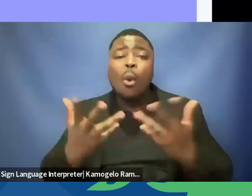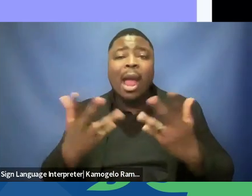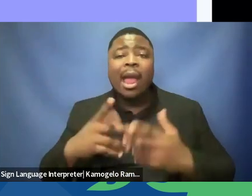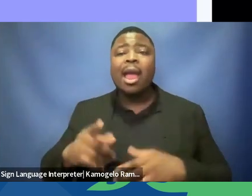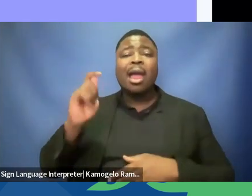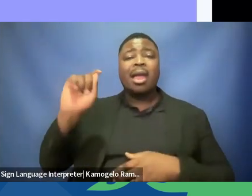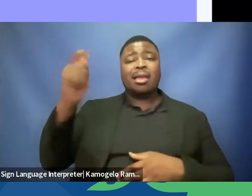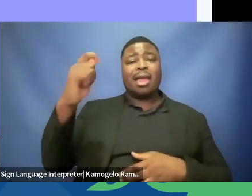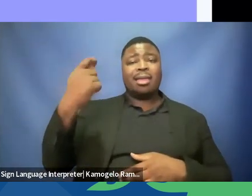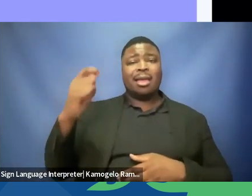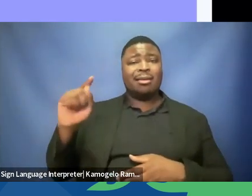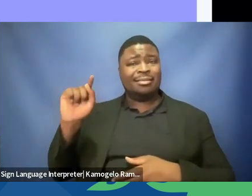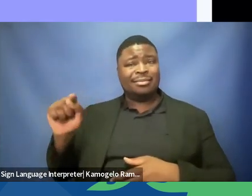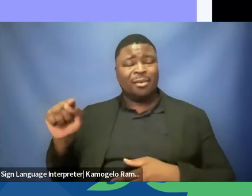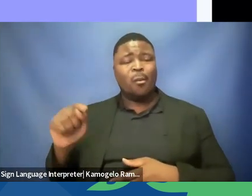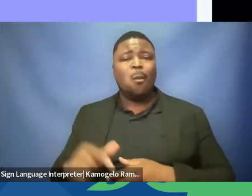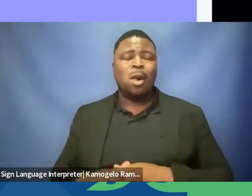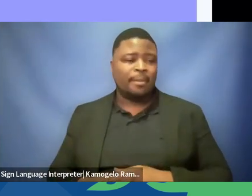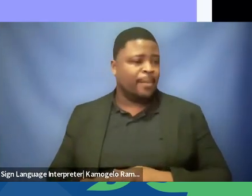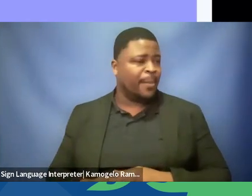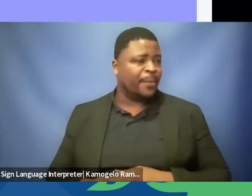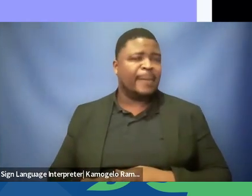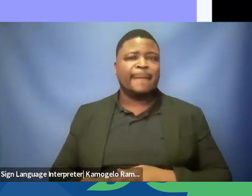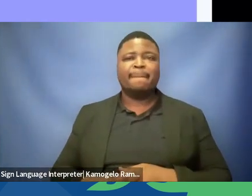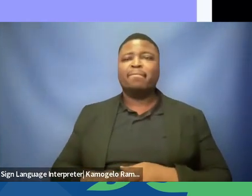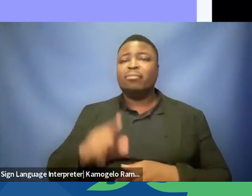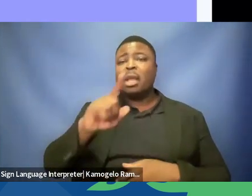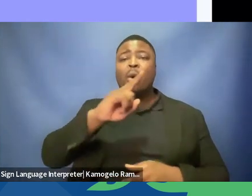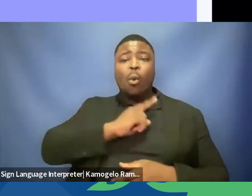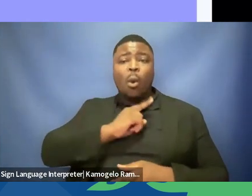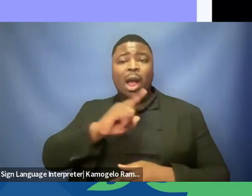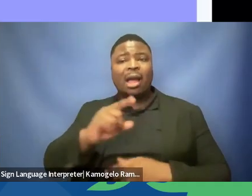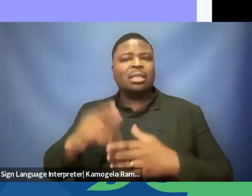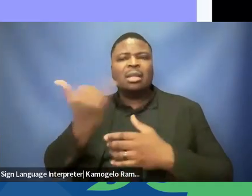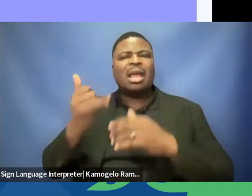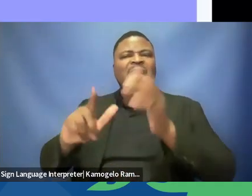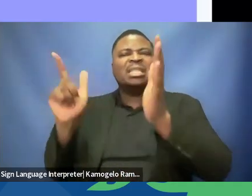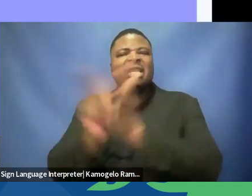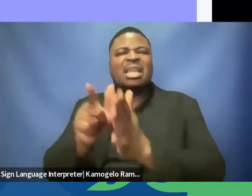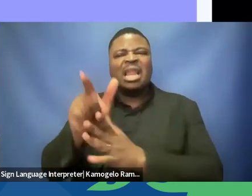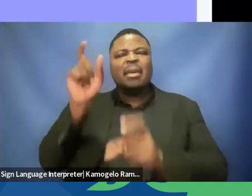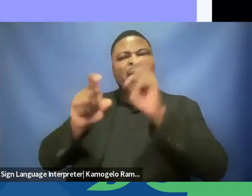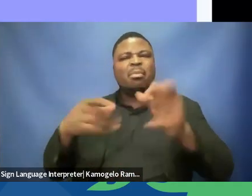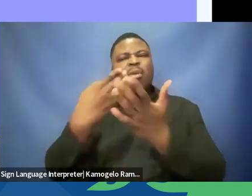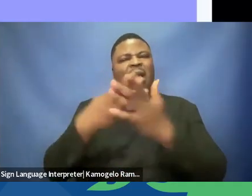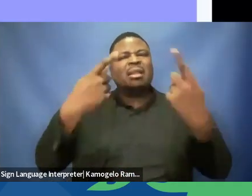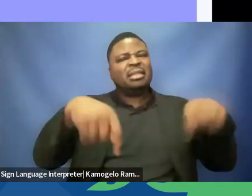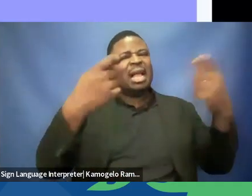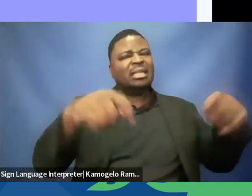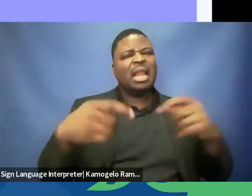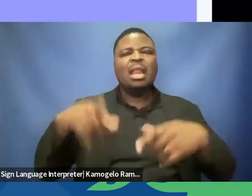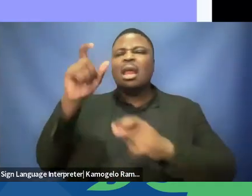is because it is legal, it could be sold to anyone at any time, everywhere and anywhere. So the use